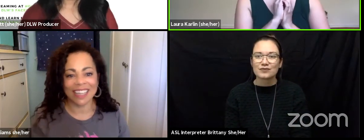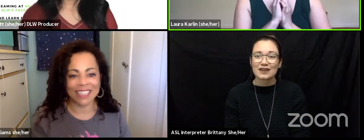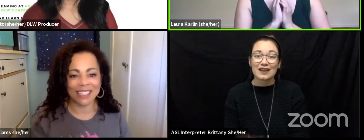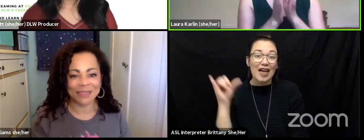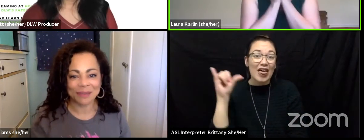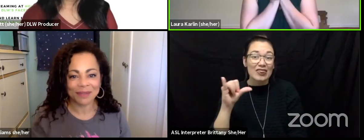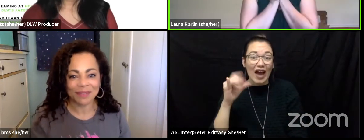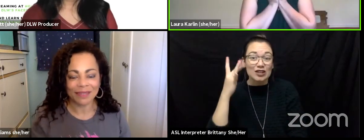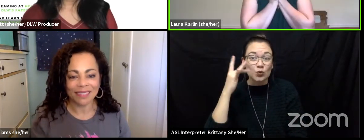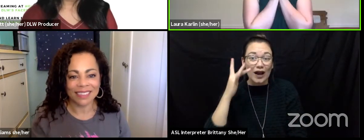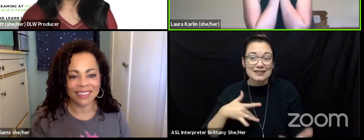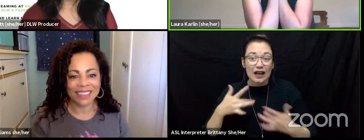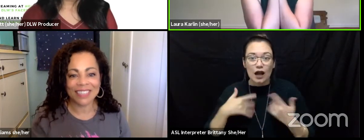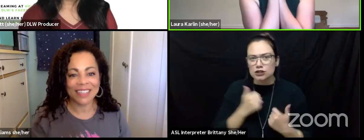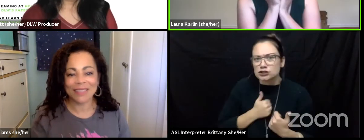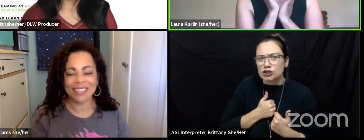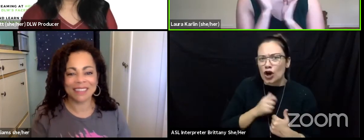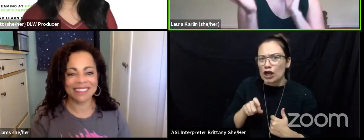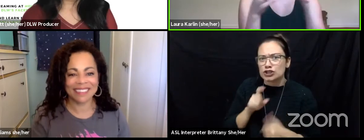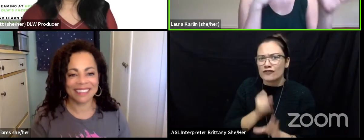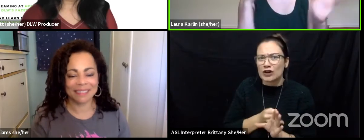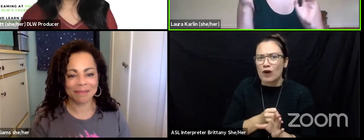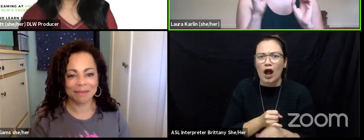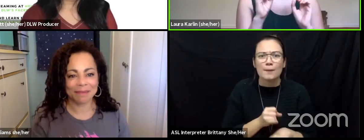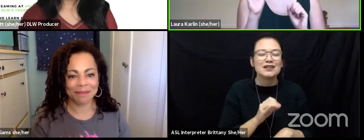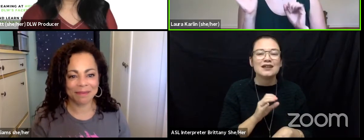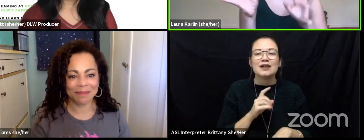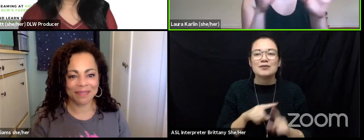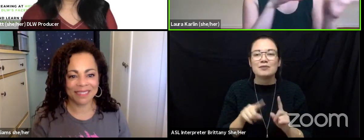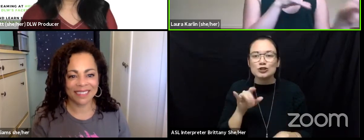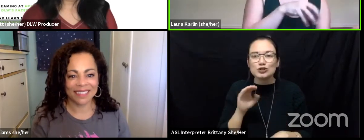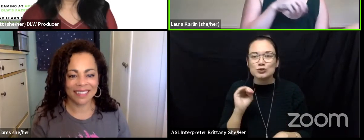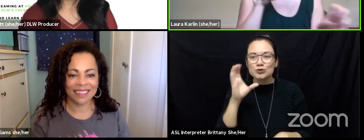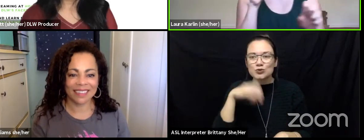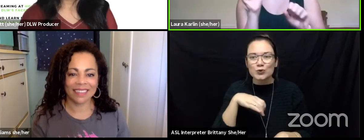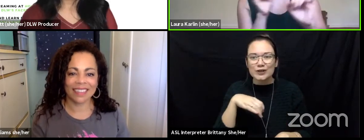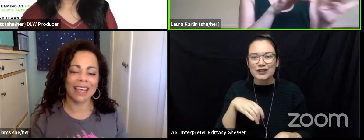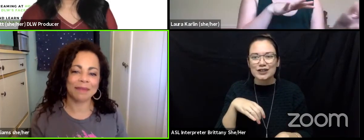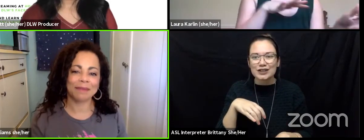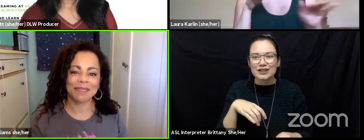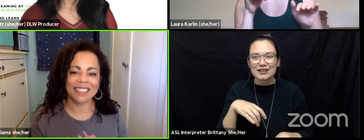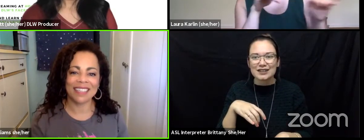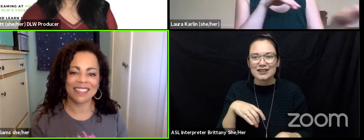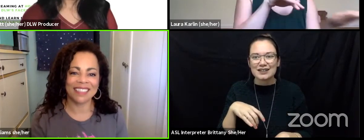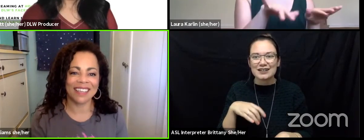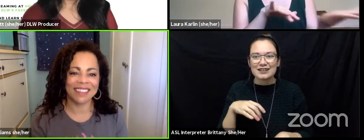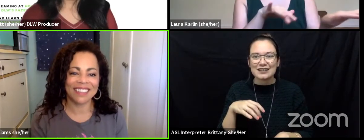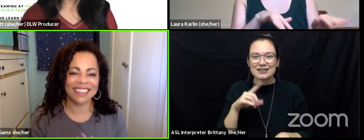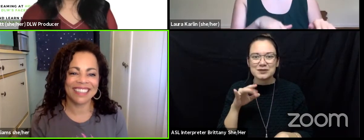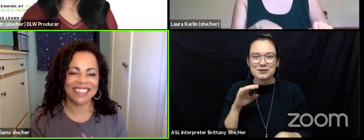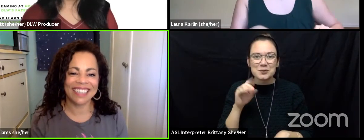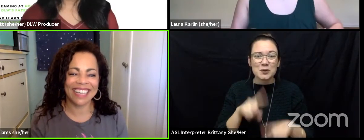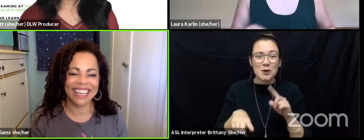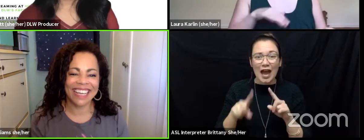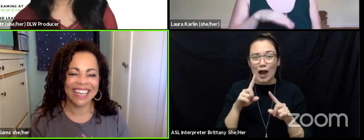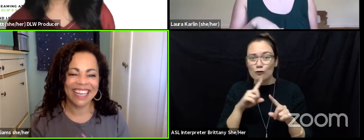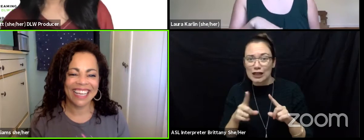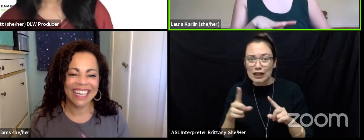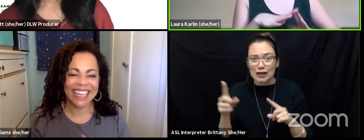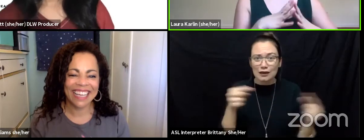so exciting. Sorry, I interrupted you, oh God. Zoom is so weird because you can't kind of— yeah, it's hard. Get that like groovy back and